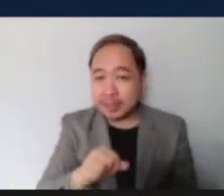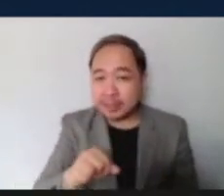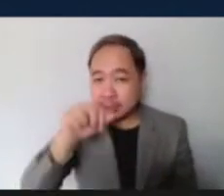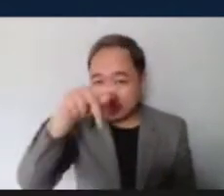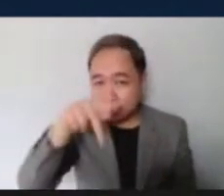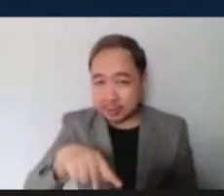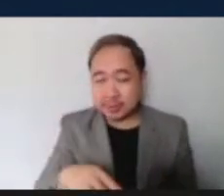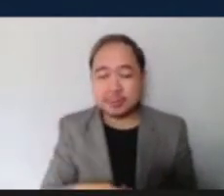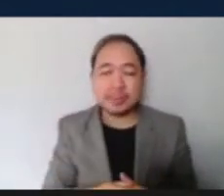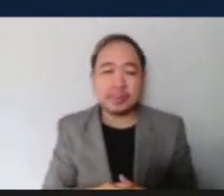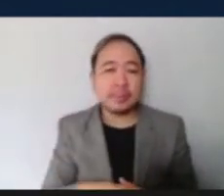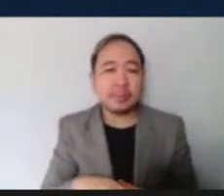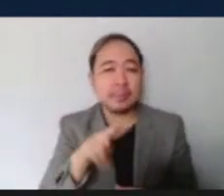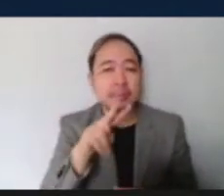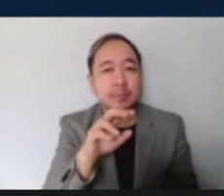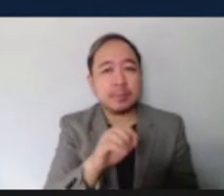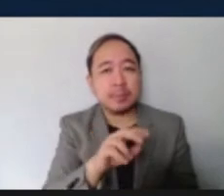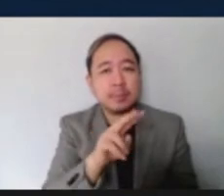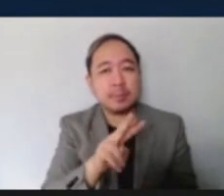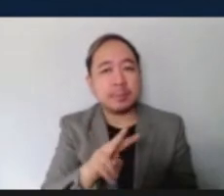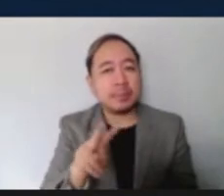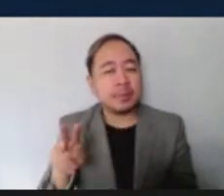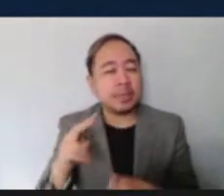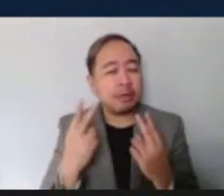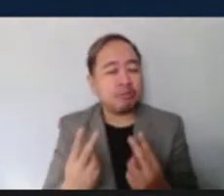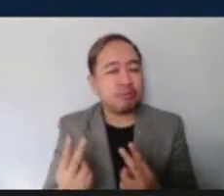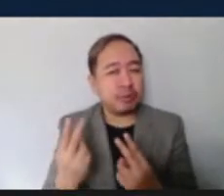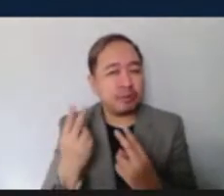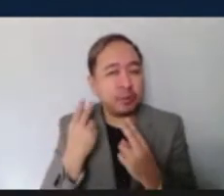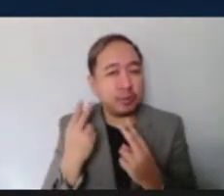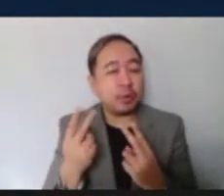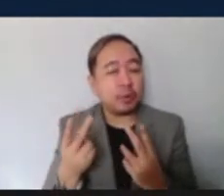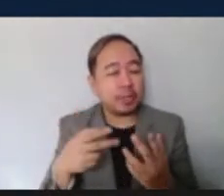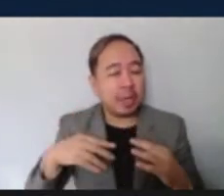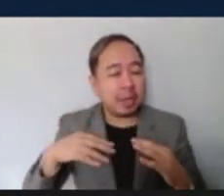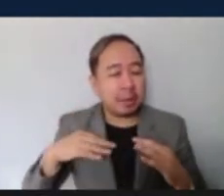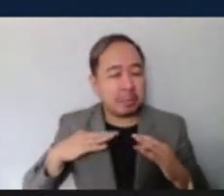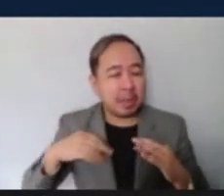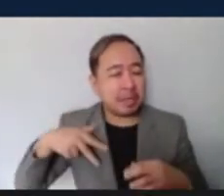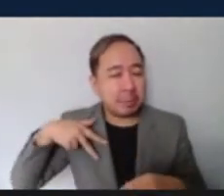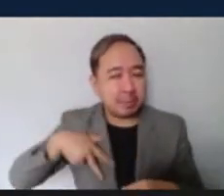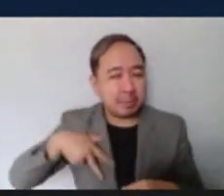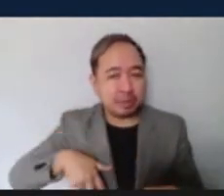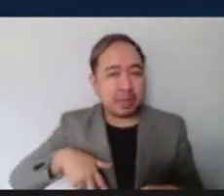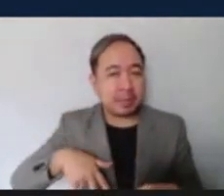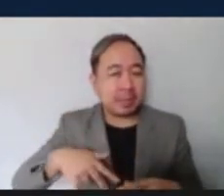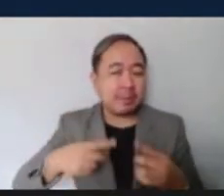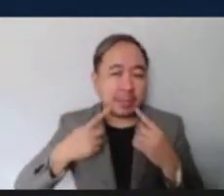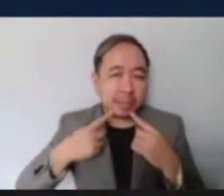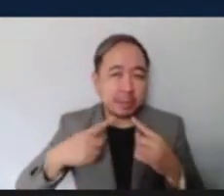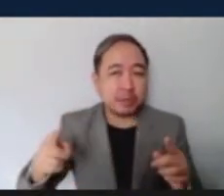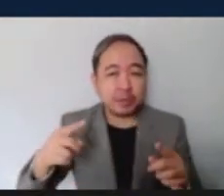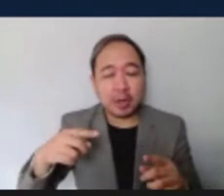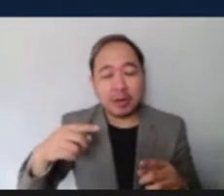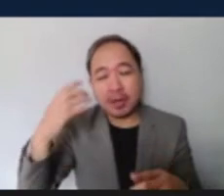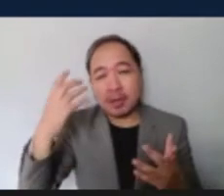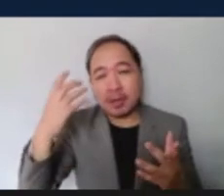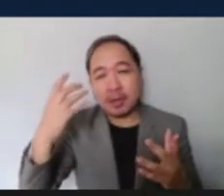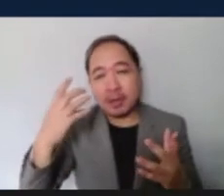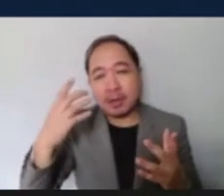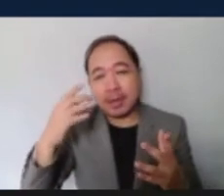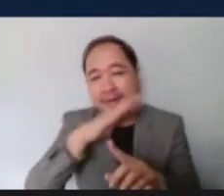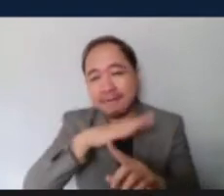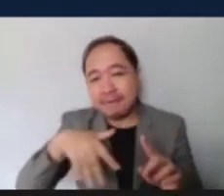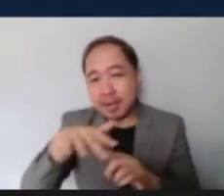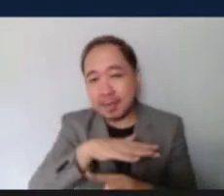2022 review of The implementation of the ministerial Declaration on environment and development for Asia Pacific highlights there is an urgent need